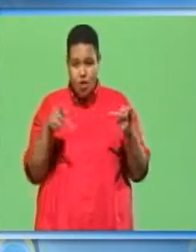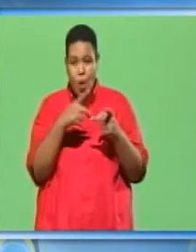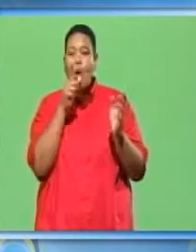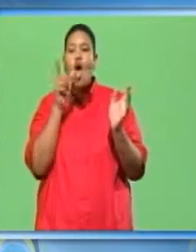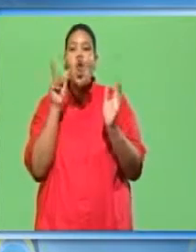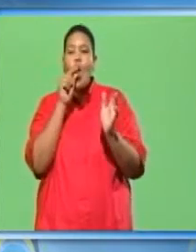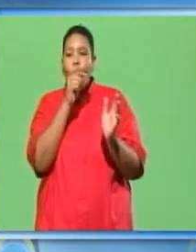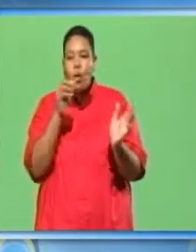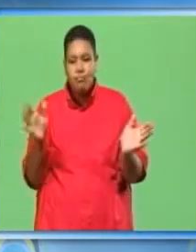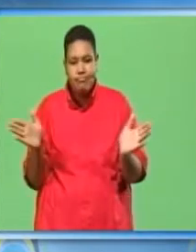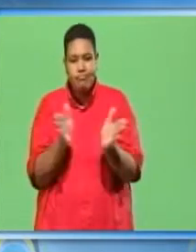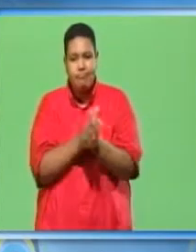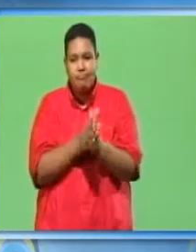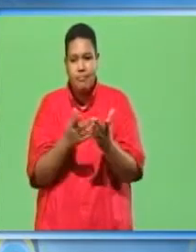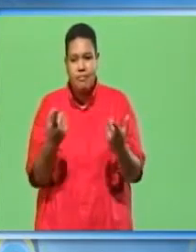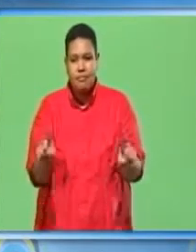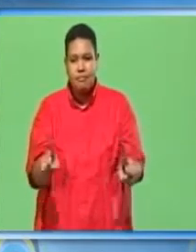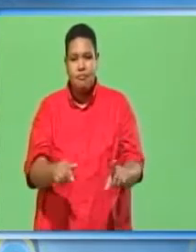applied.